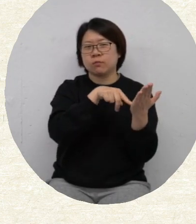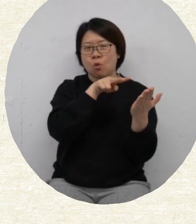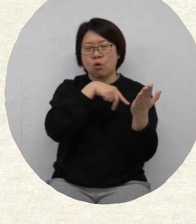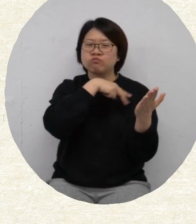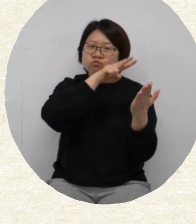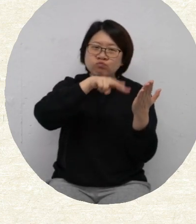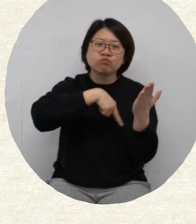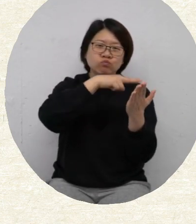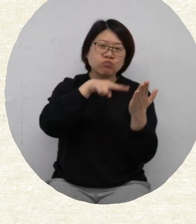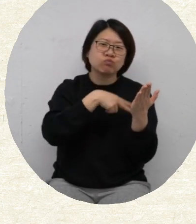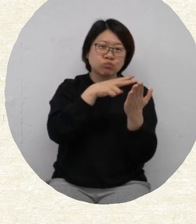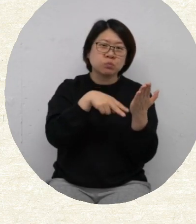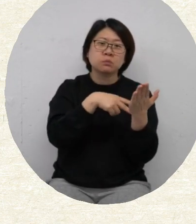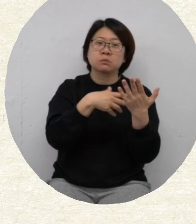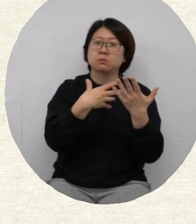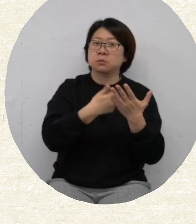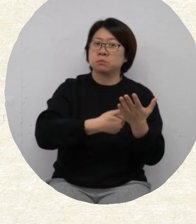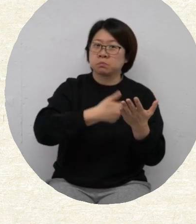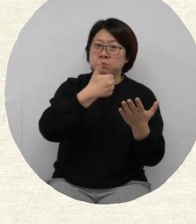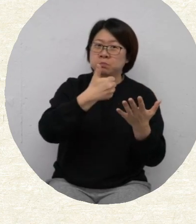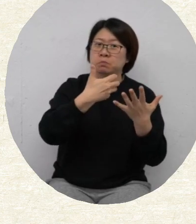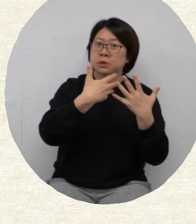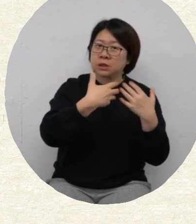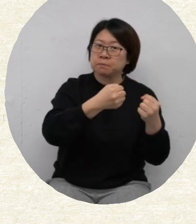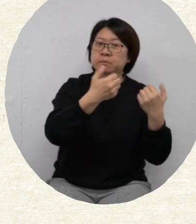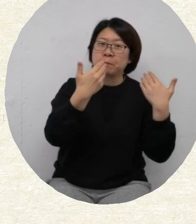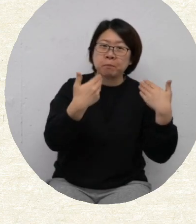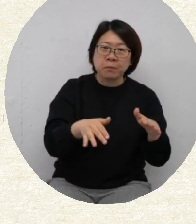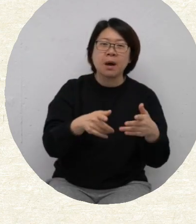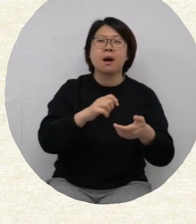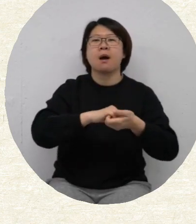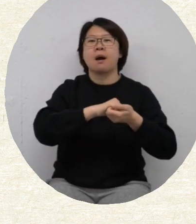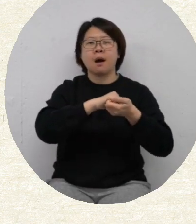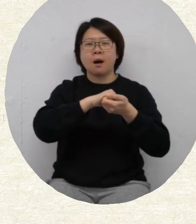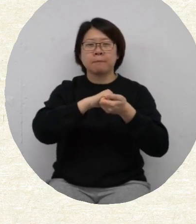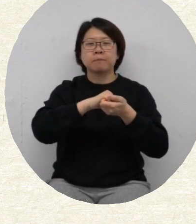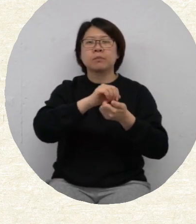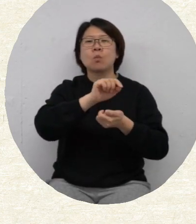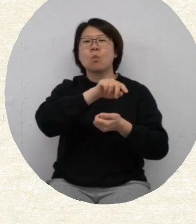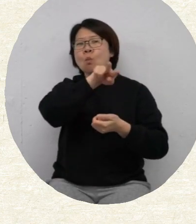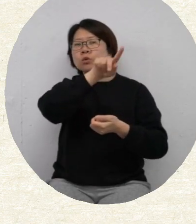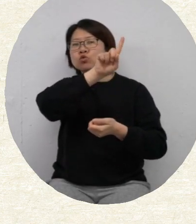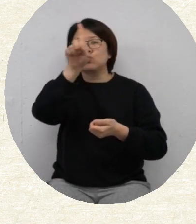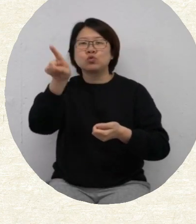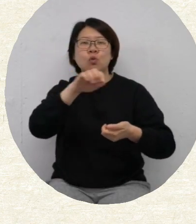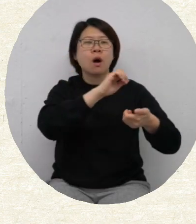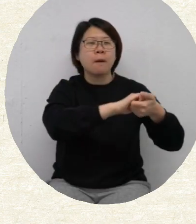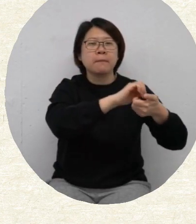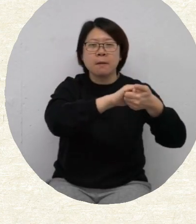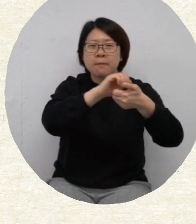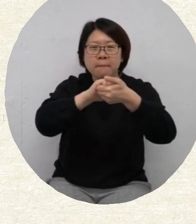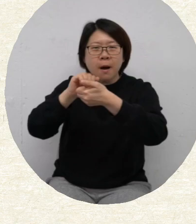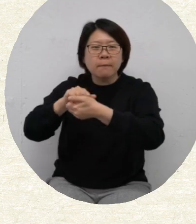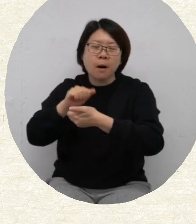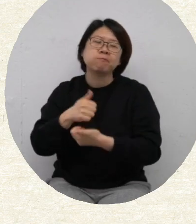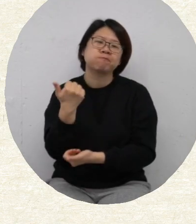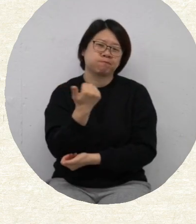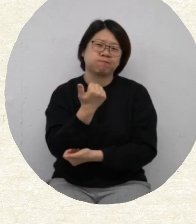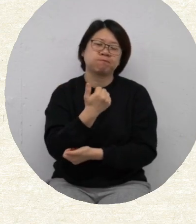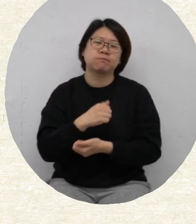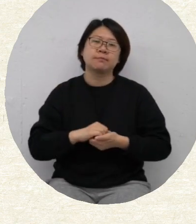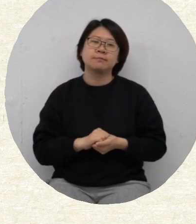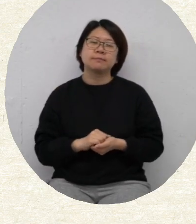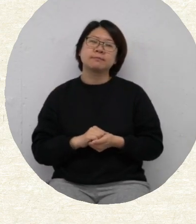portfolio and application. But once they're accepted, they can work with anybody in the department. So 3 years is quite